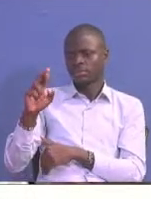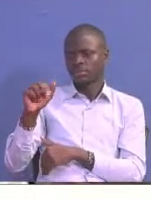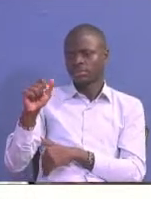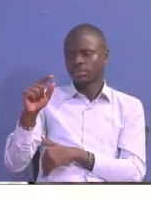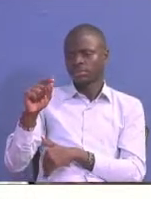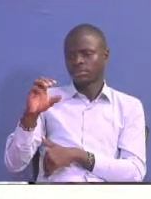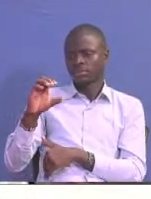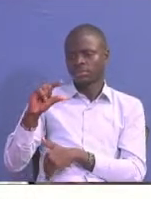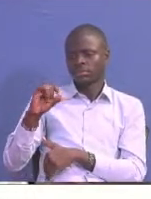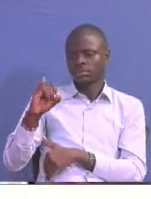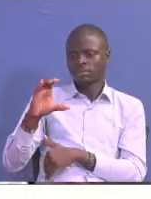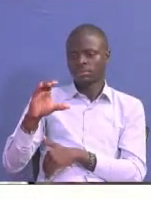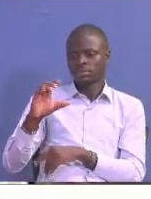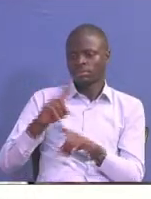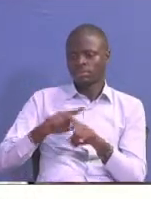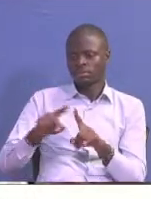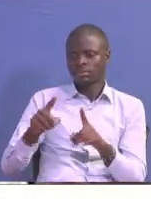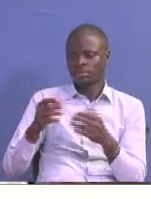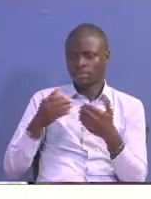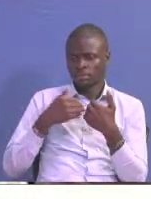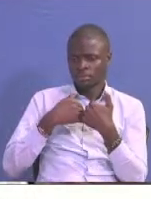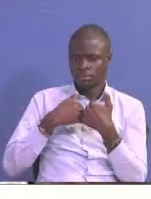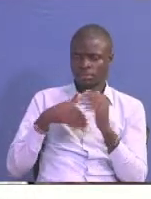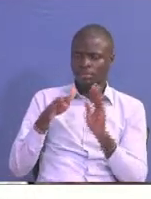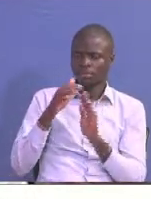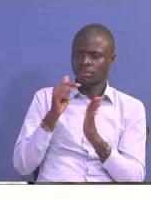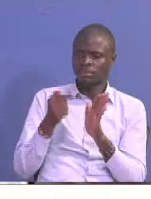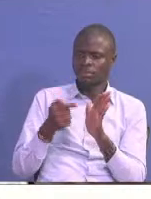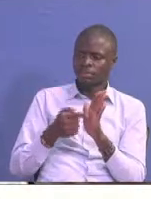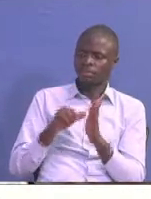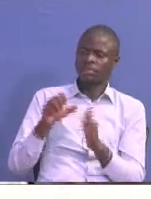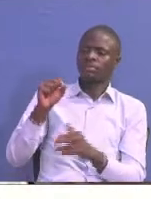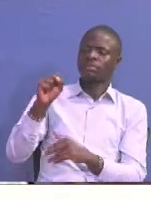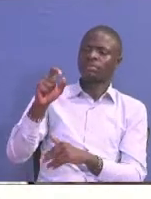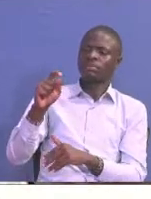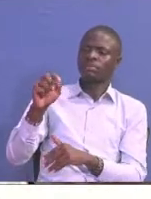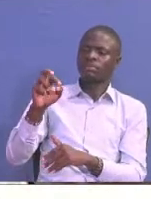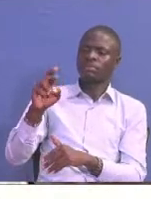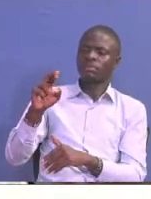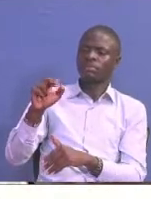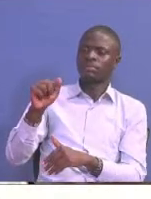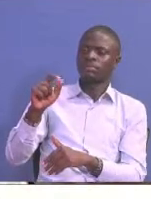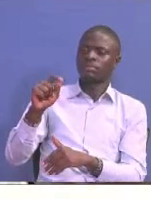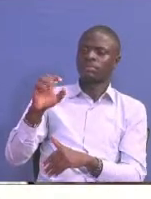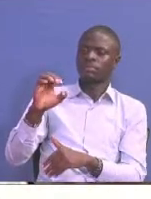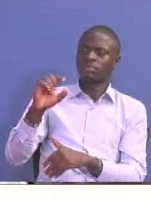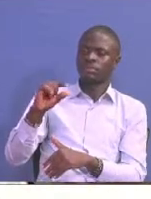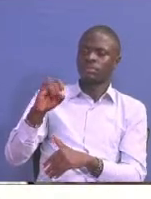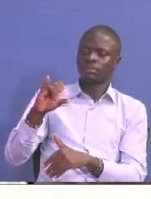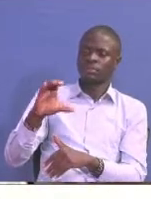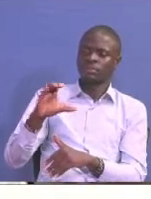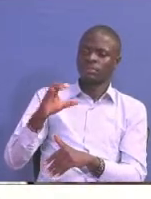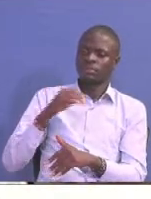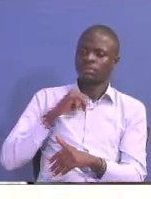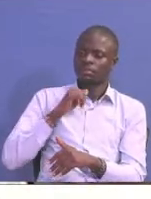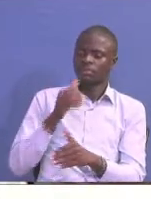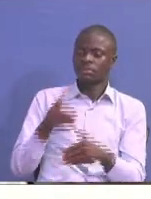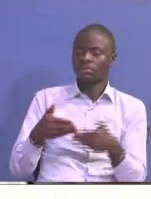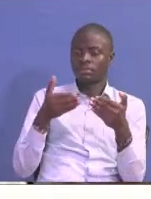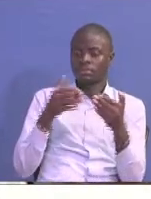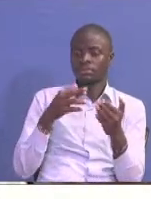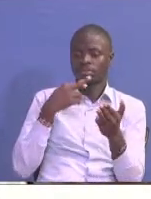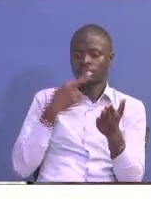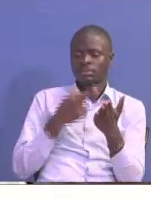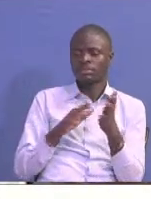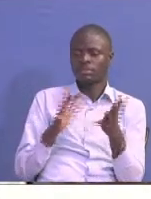But still we are lamenting that all this strategic has never yielded results. The first question,